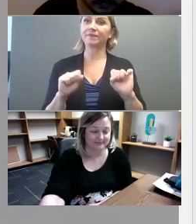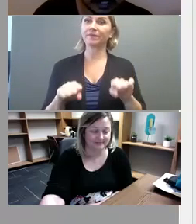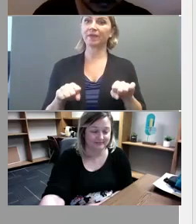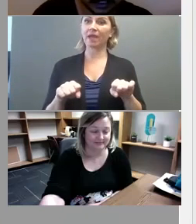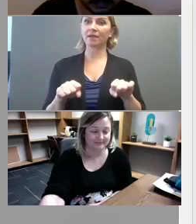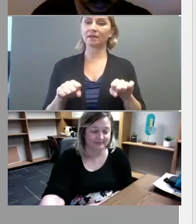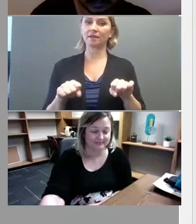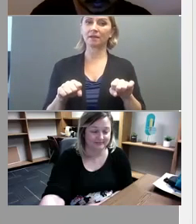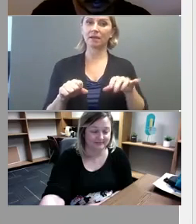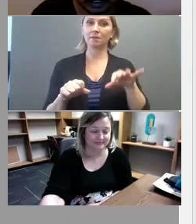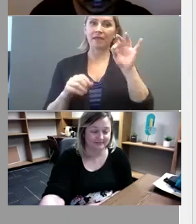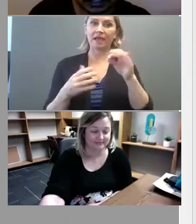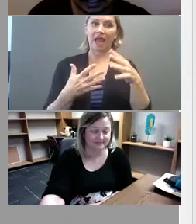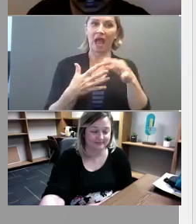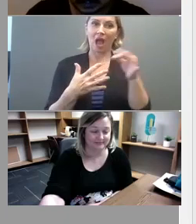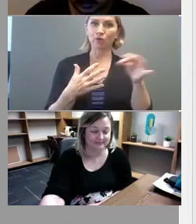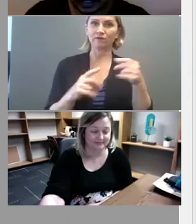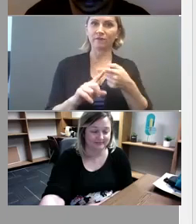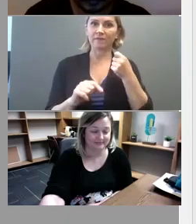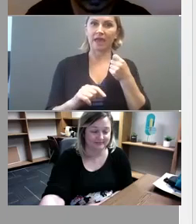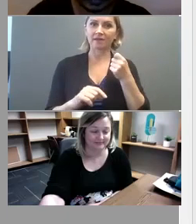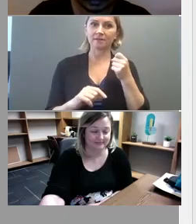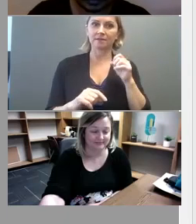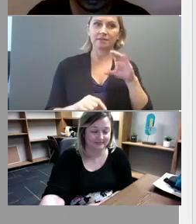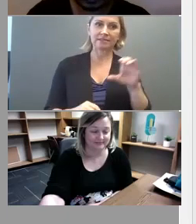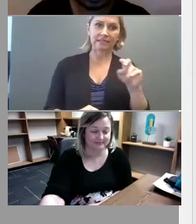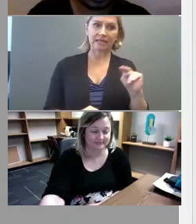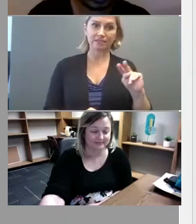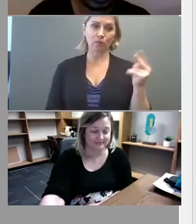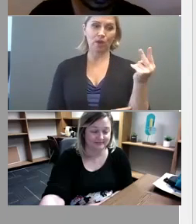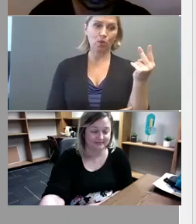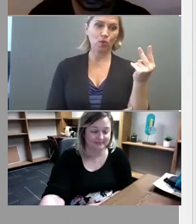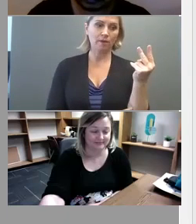take out of this summation equation. So Cn squared